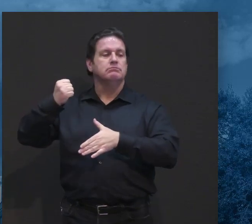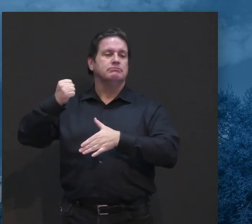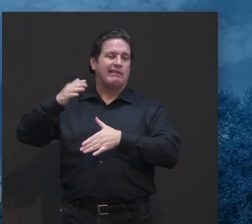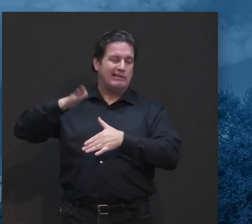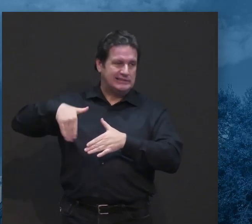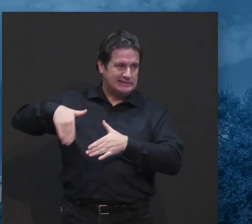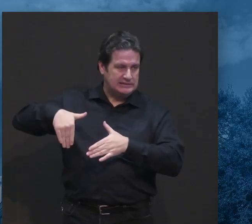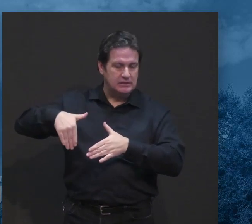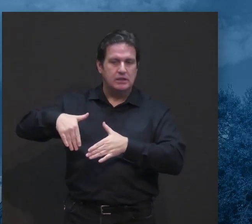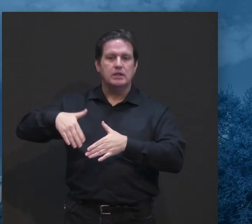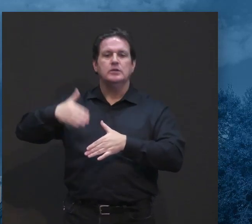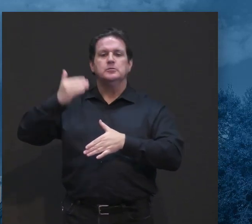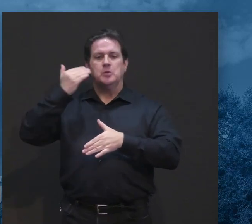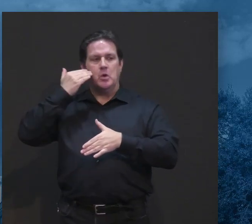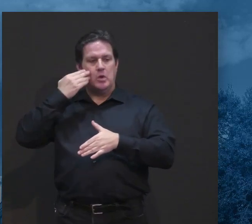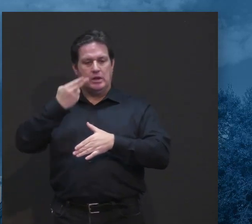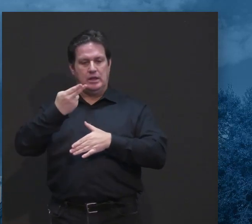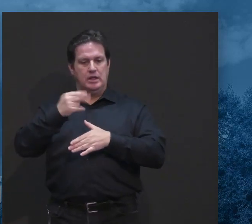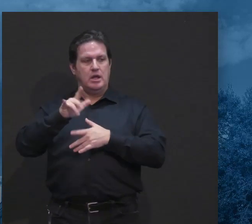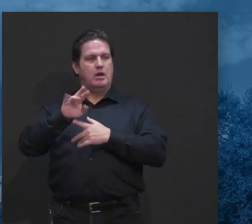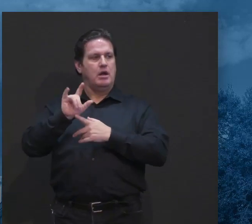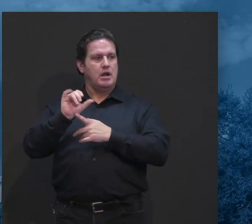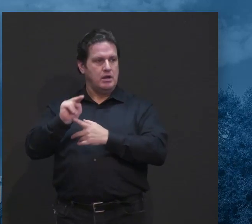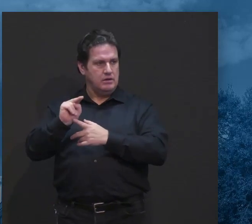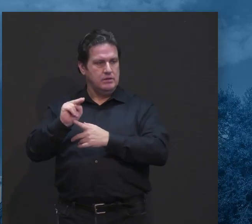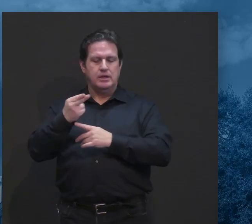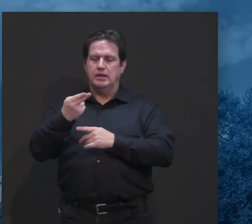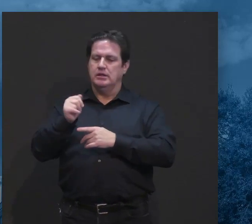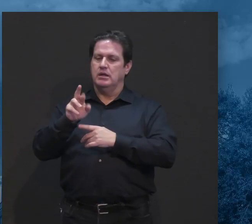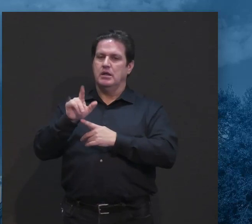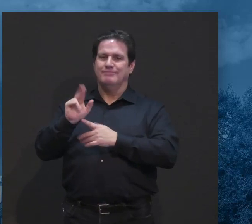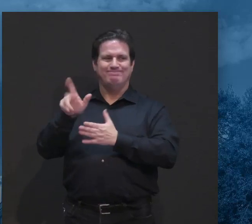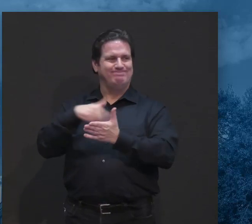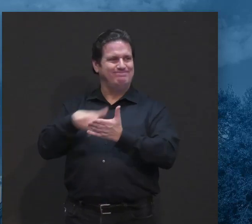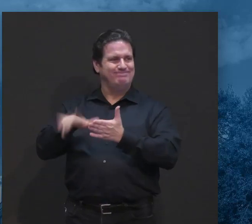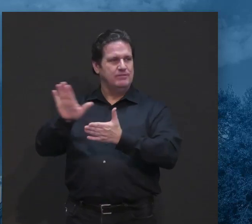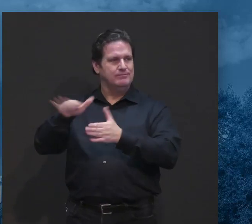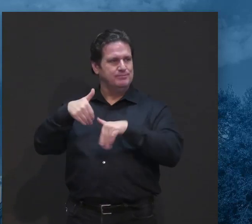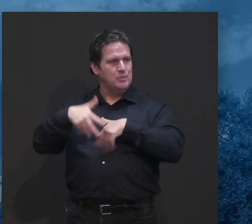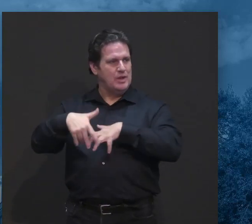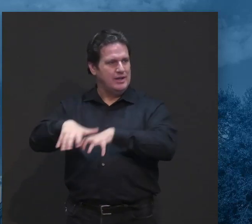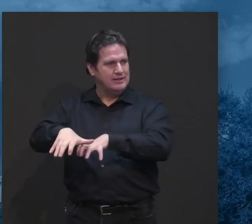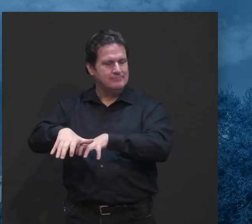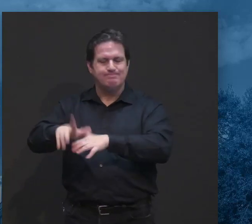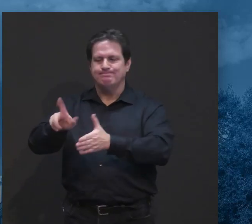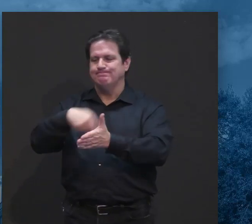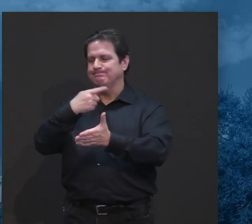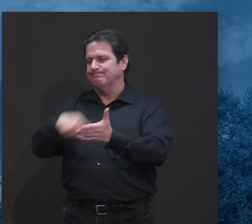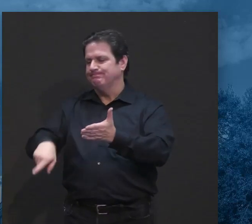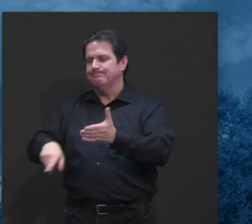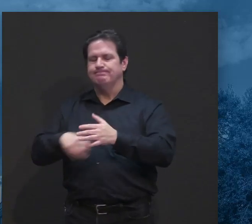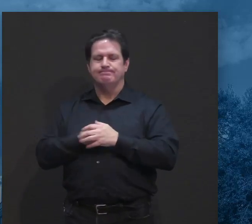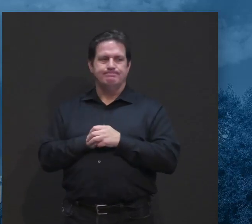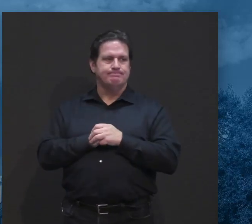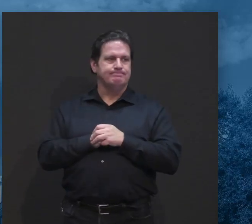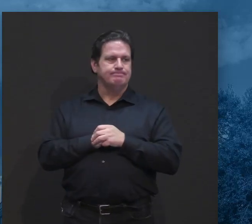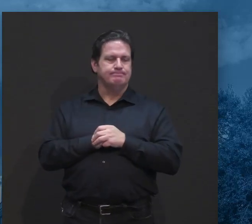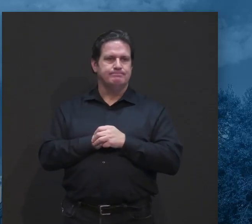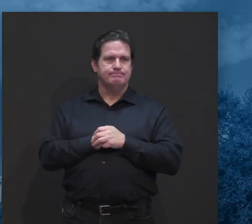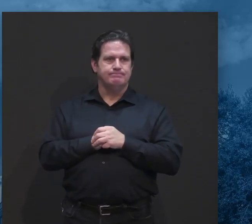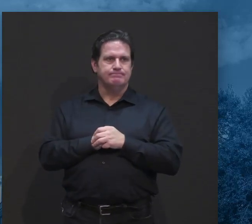know Harrington, as an example, has canceled their parade. Another parade is